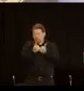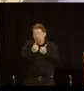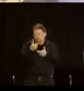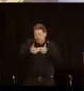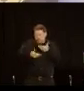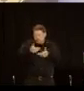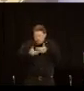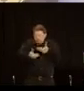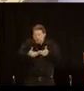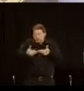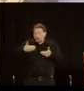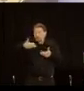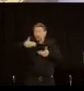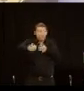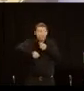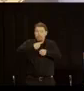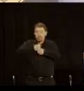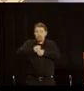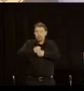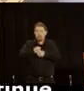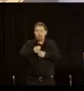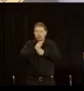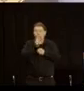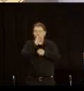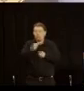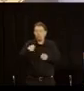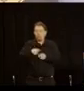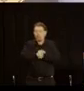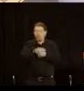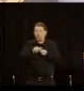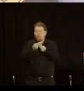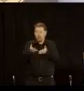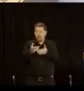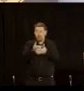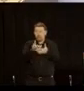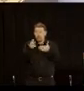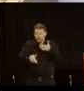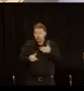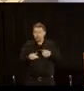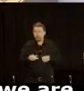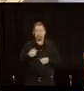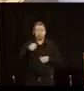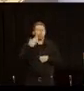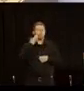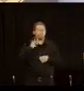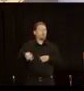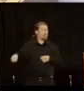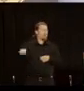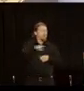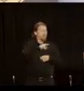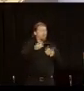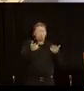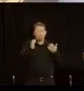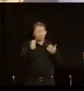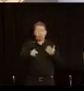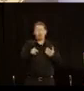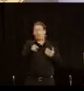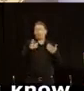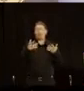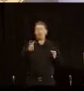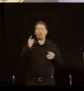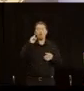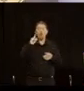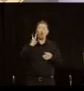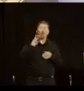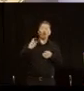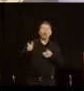ensure that we're delivering results. And that's something, again, I know those of you in this room are looking for results. You don't want to hear excuses from your